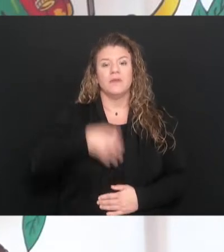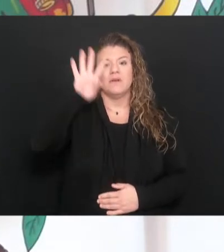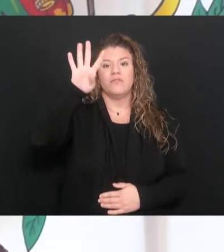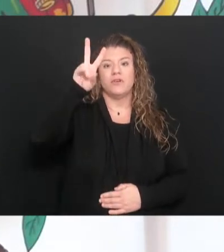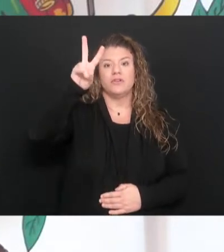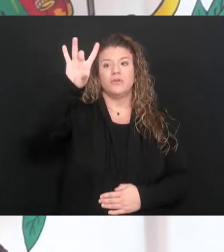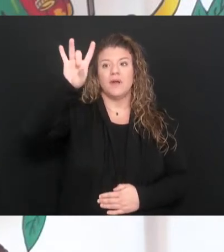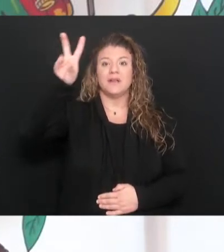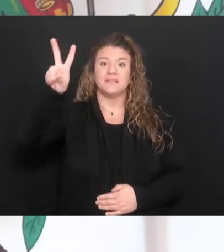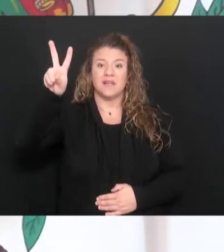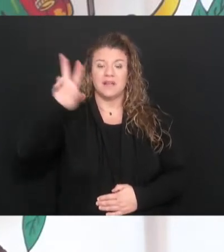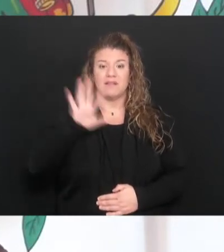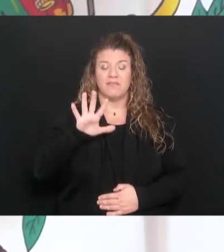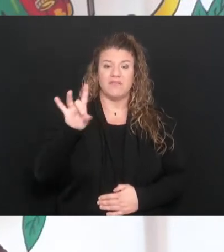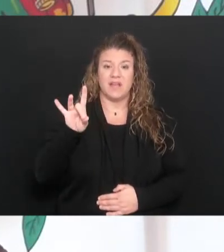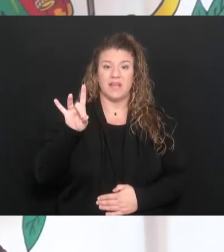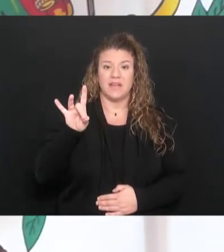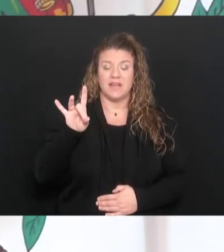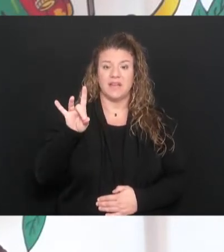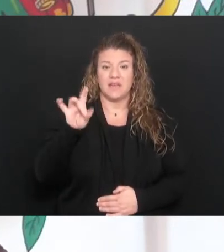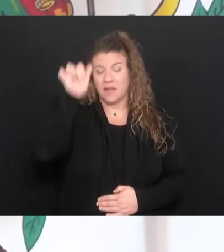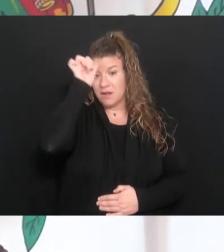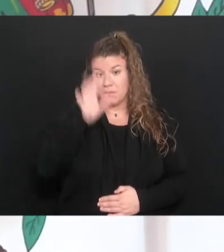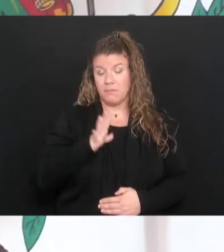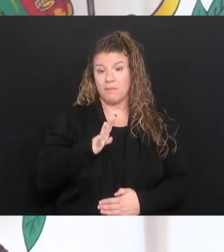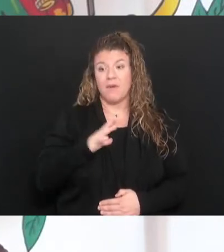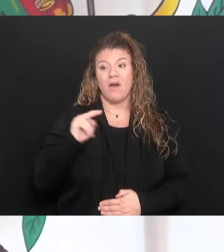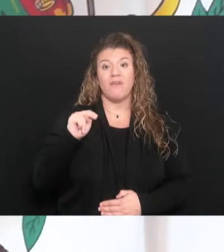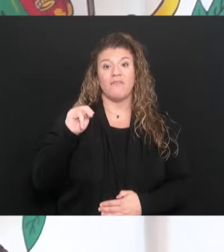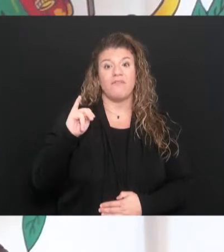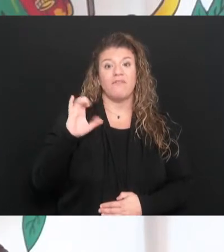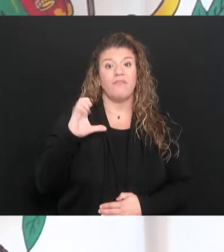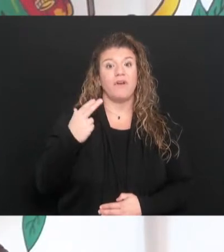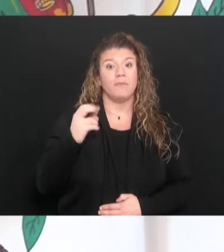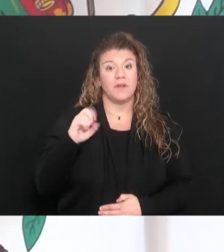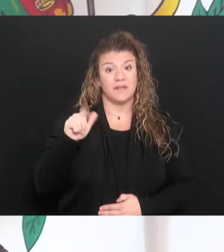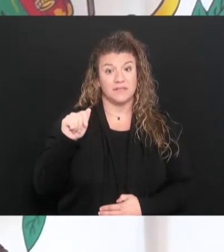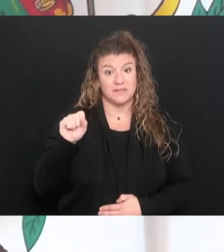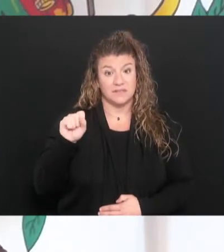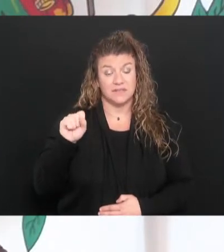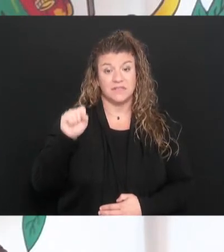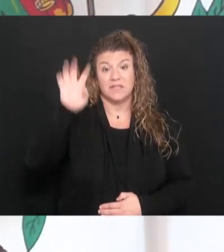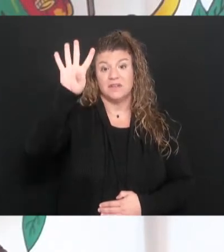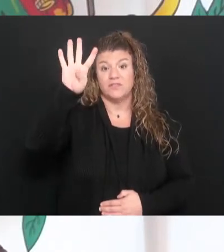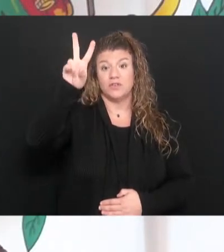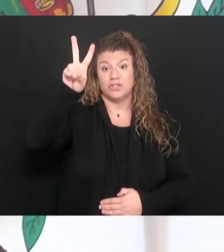4,282nd death, a 58-year-old male from Nicholas County. The